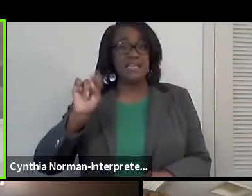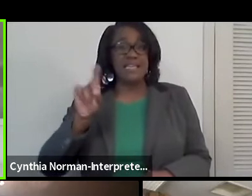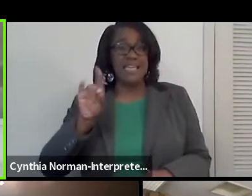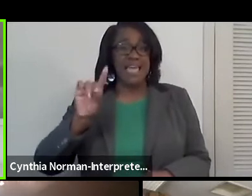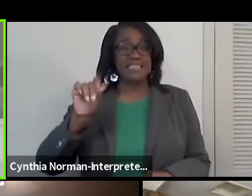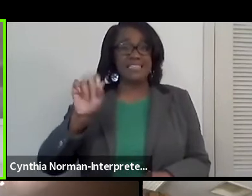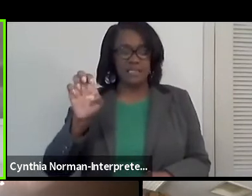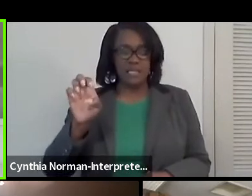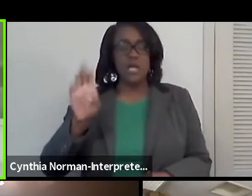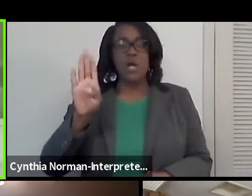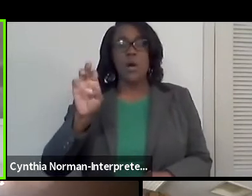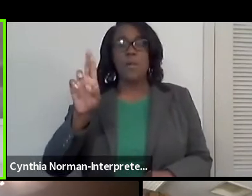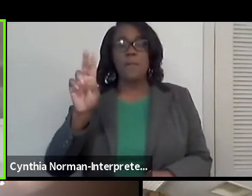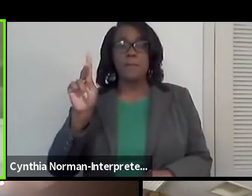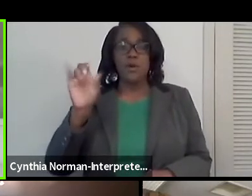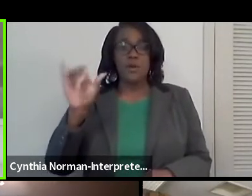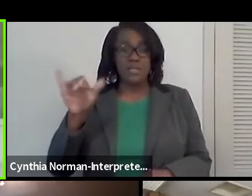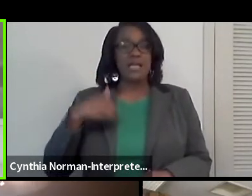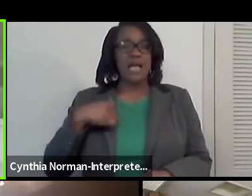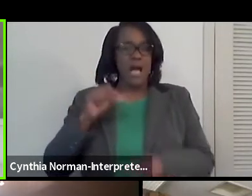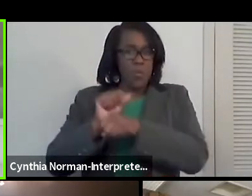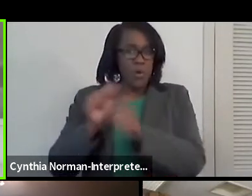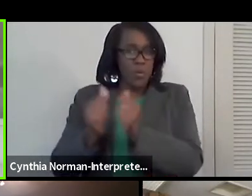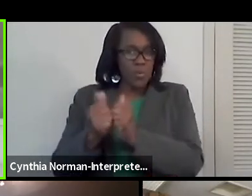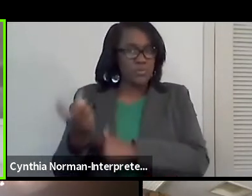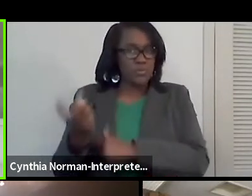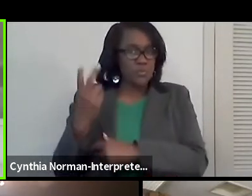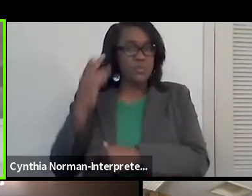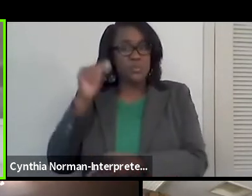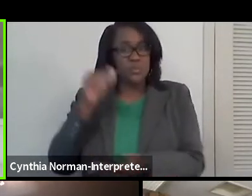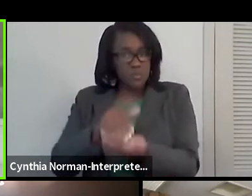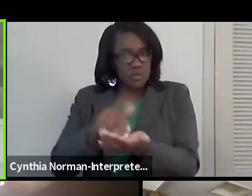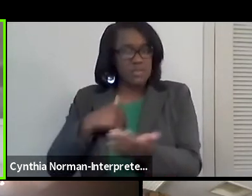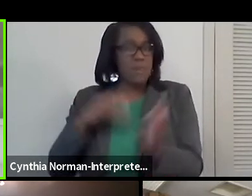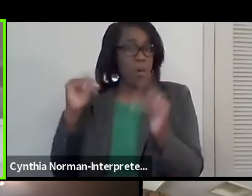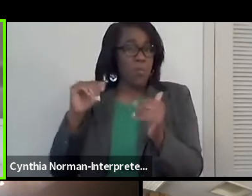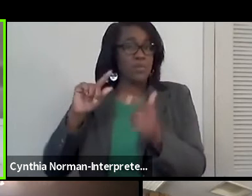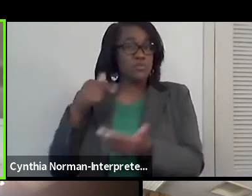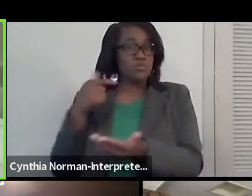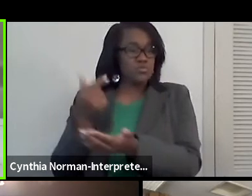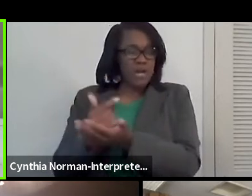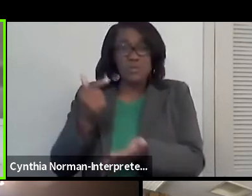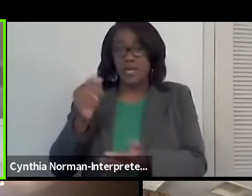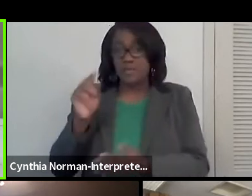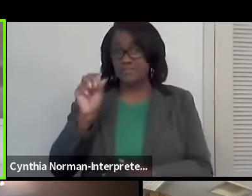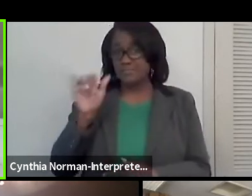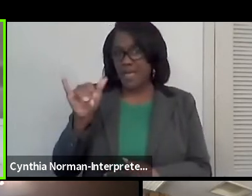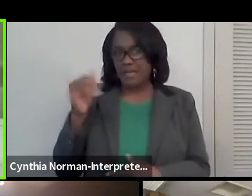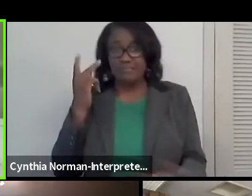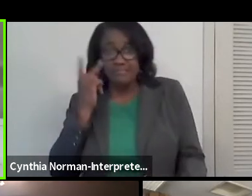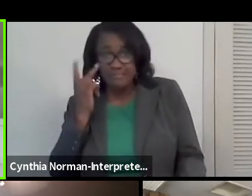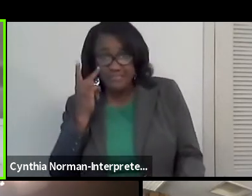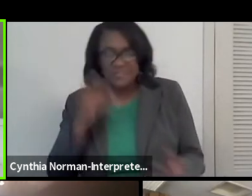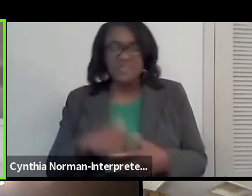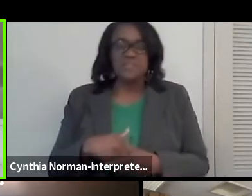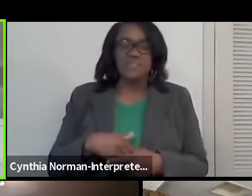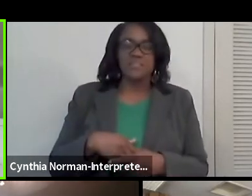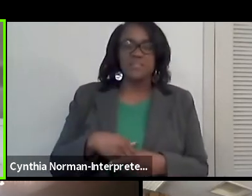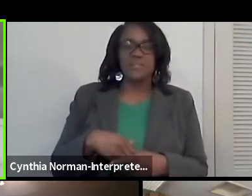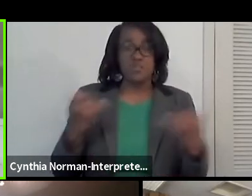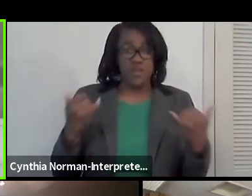Dr. Maggie Kelly and Dr. Justin Brashares, though I'm hoping to graduate in May, so we'll see. So right